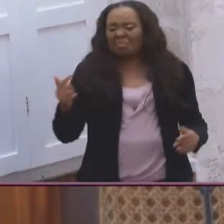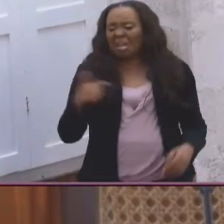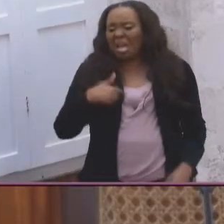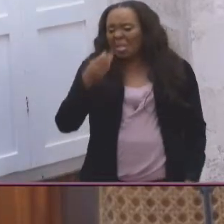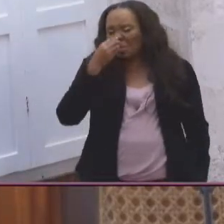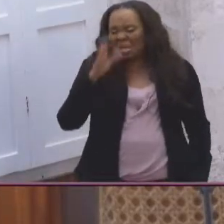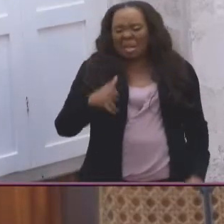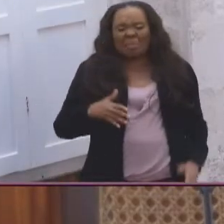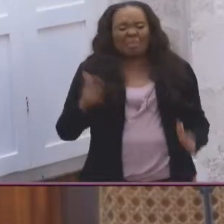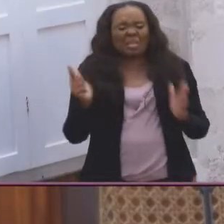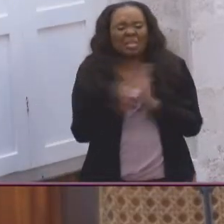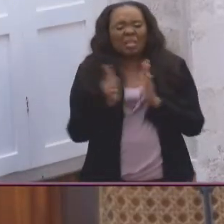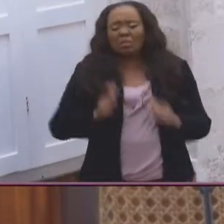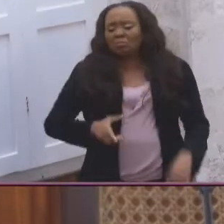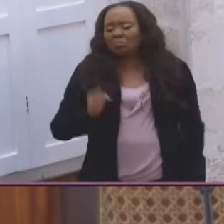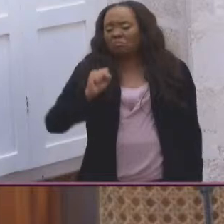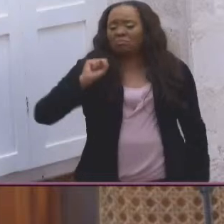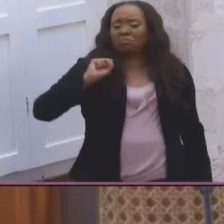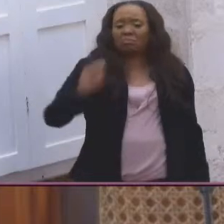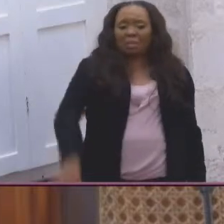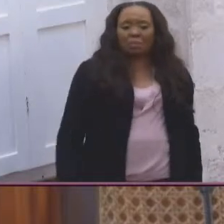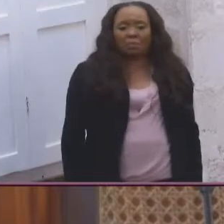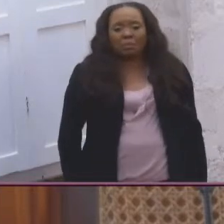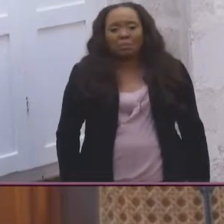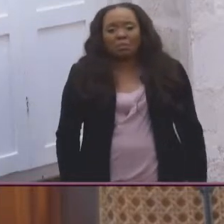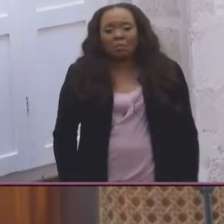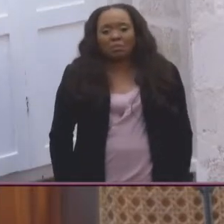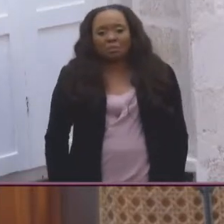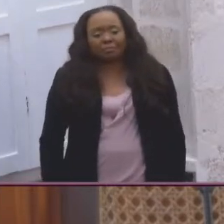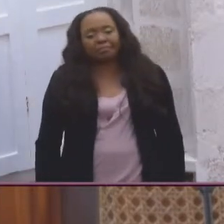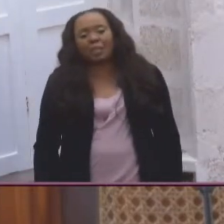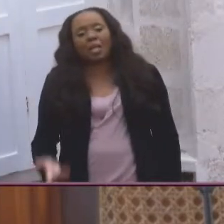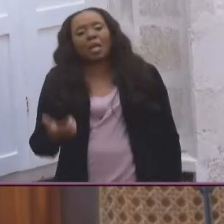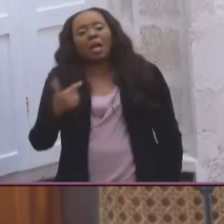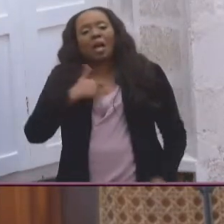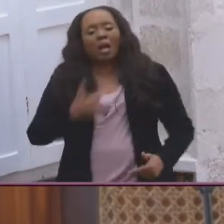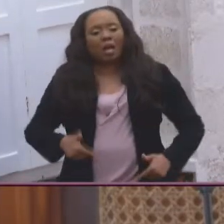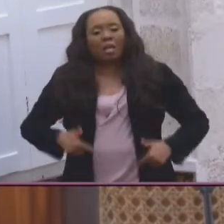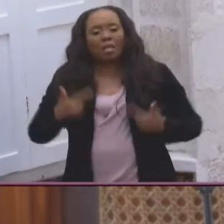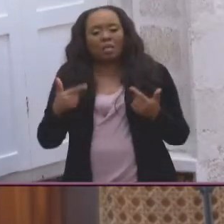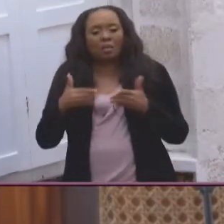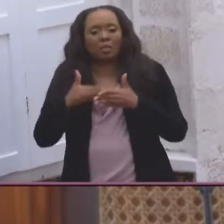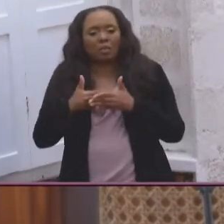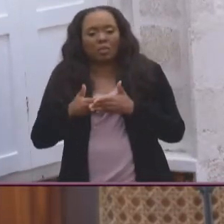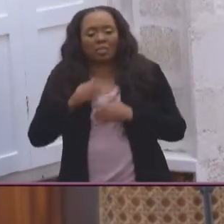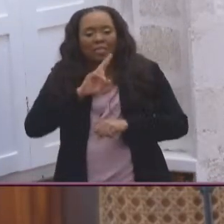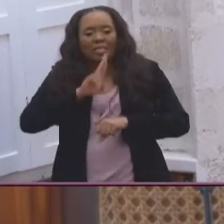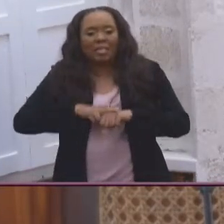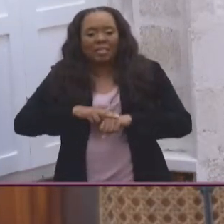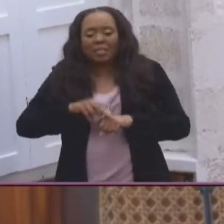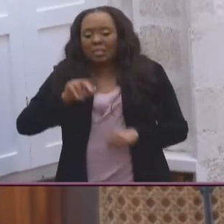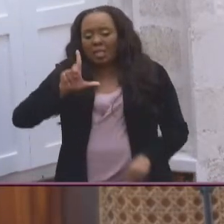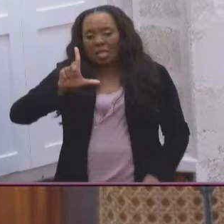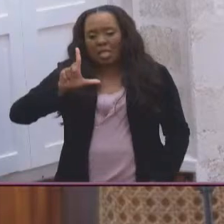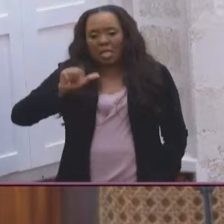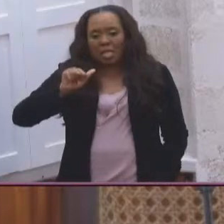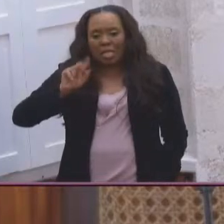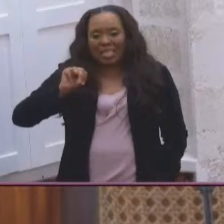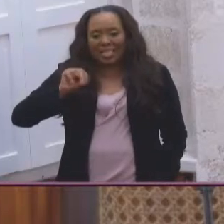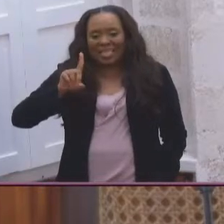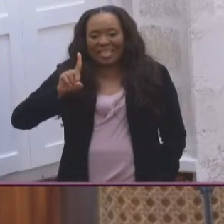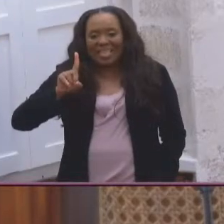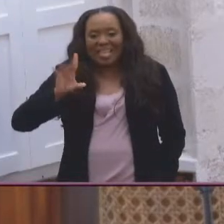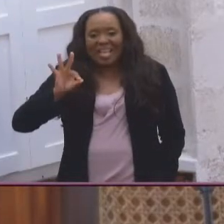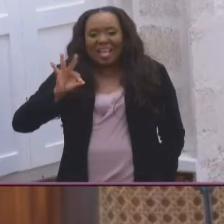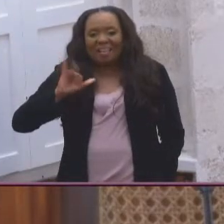live, sir, close to the national landfill. The road to my house, people just